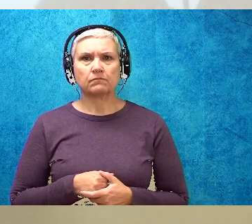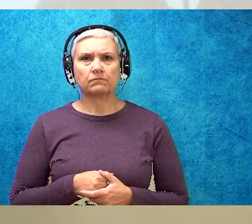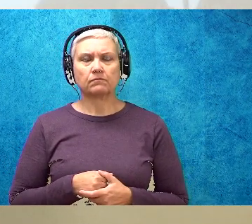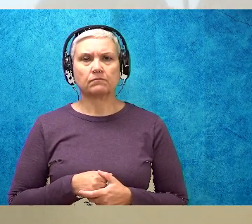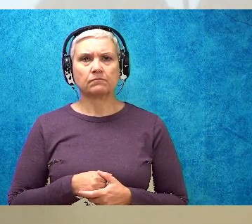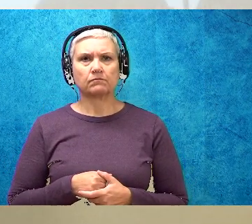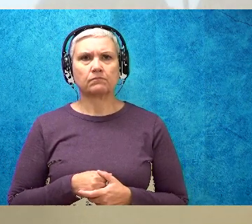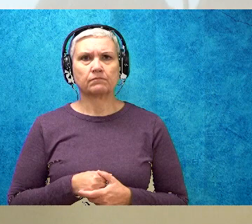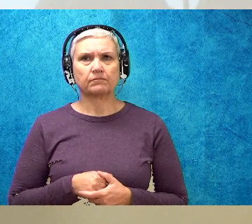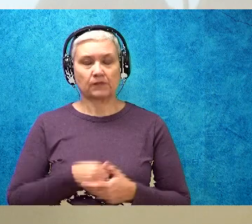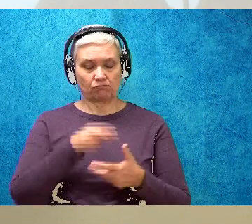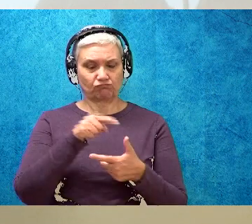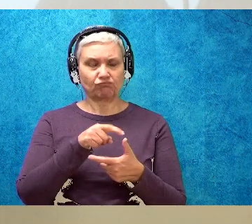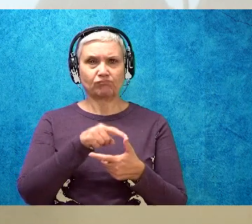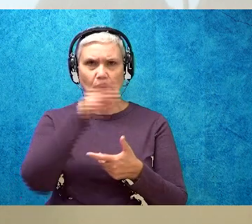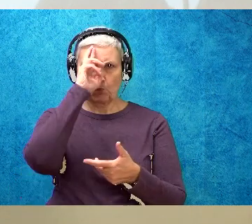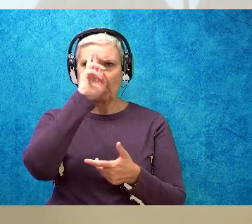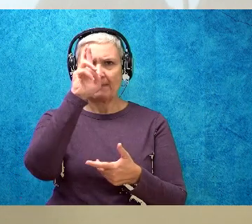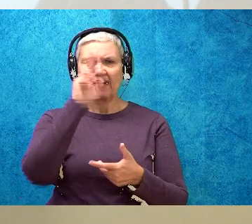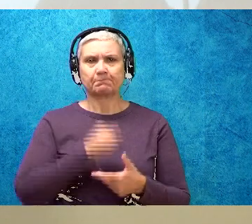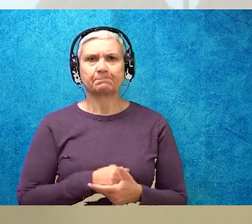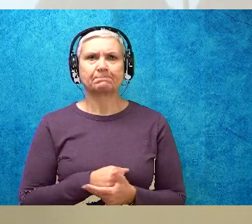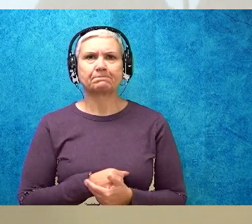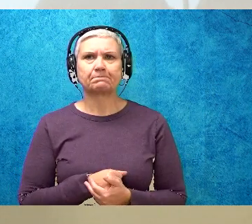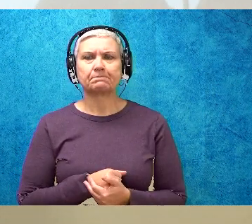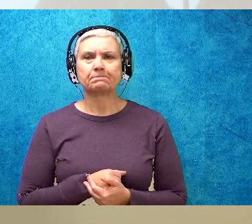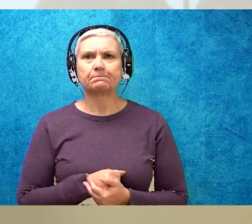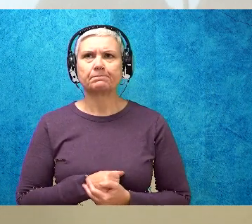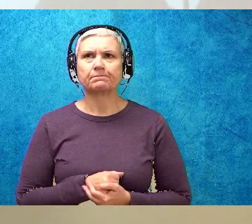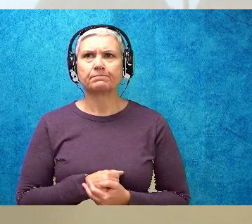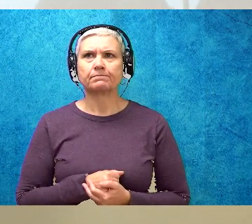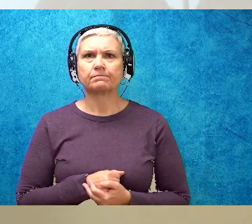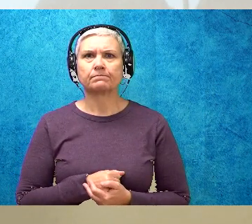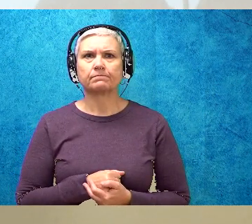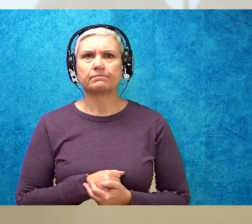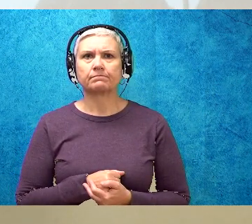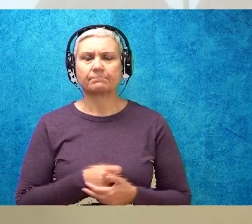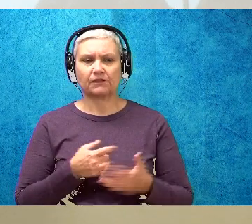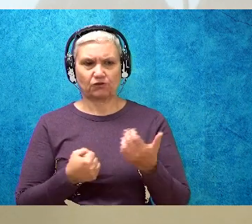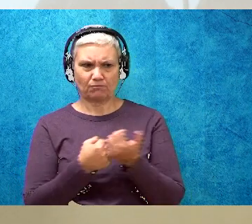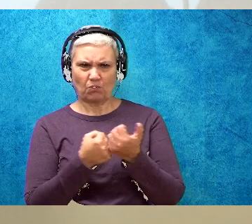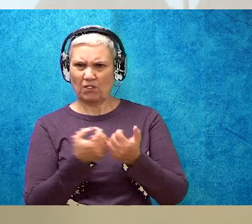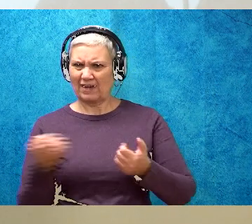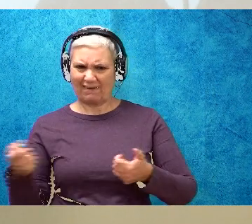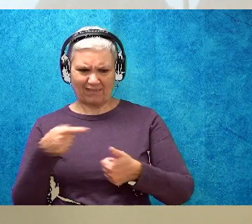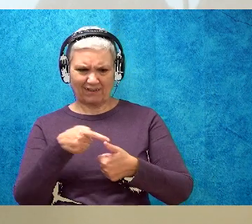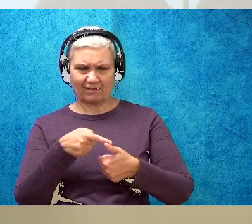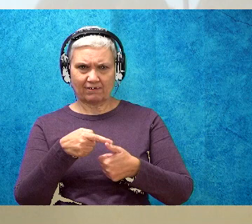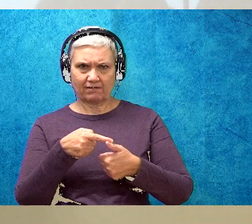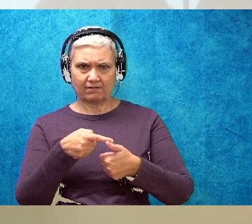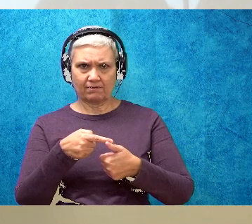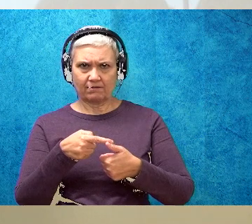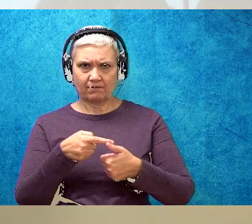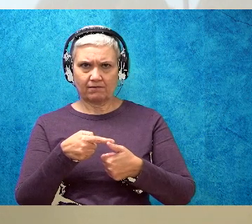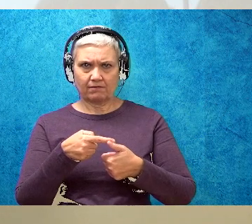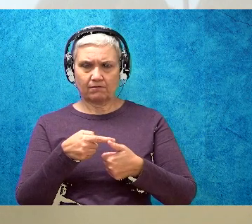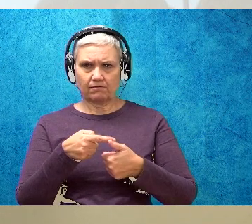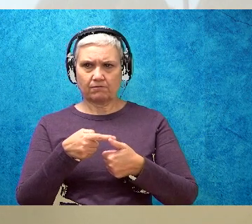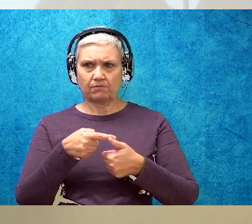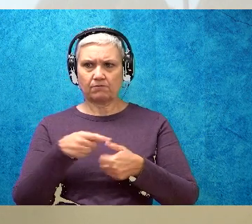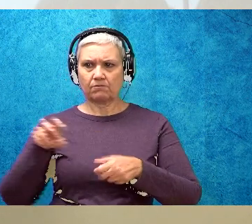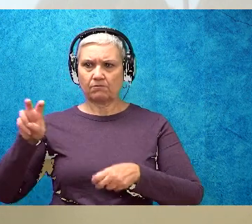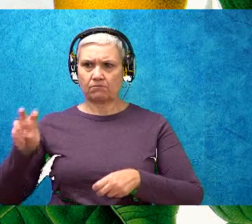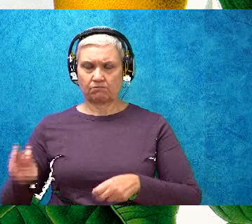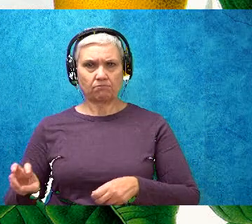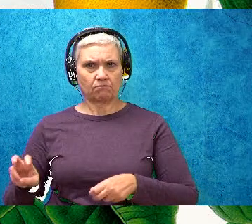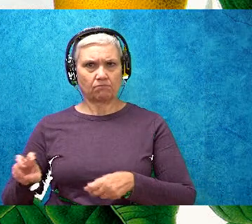Let's start with respect. Now, your supporting evidence would be the left the tea set at someone else's house, the friend